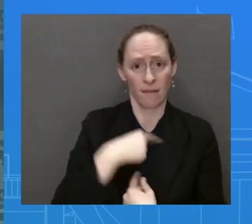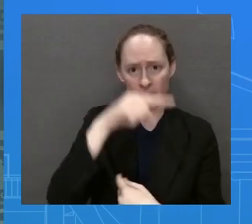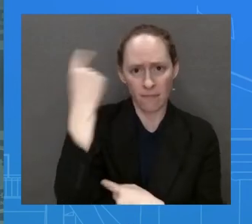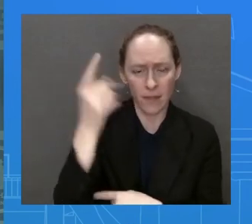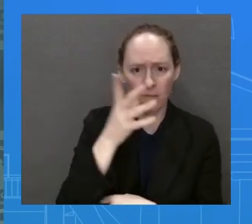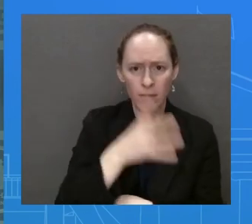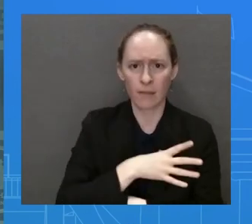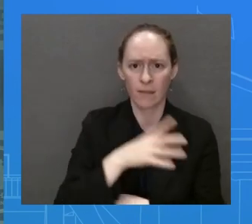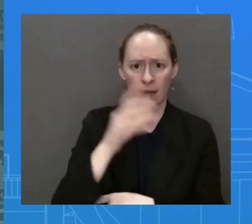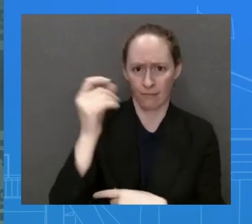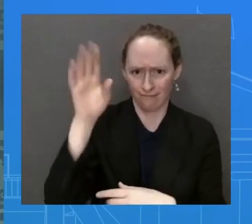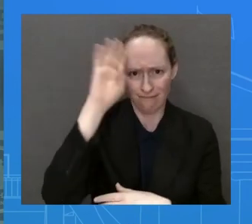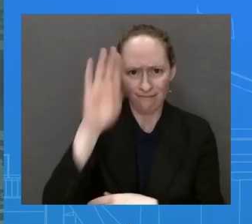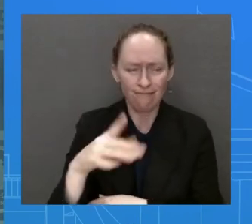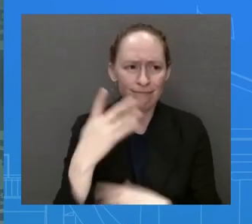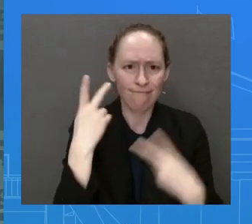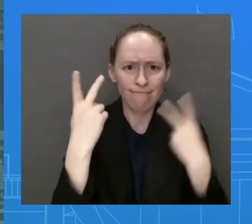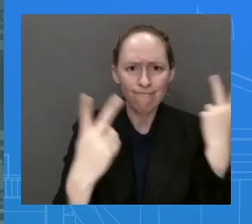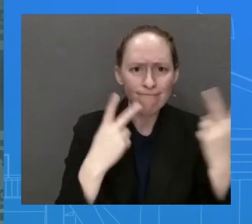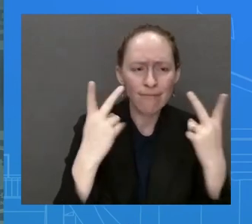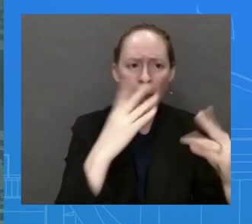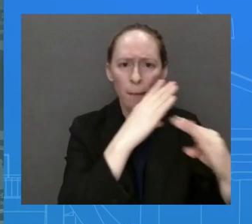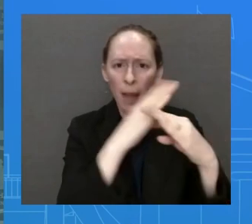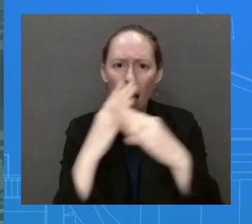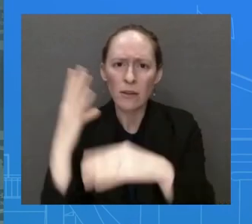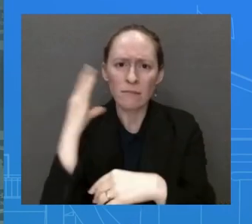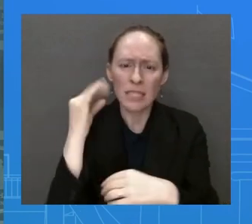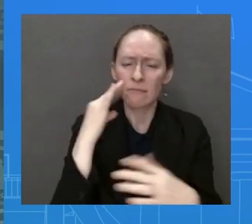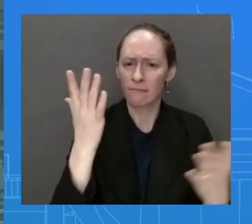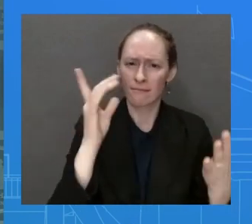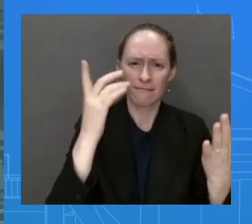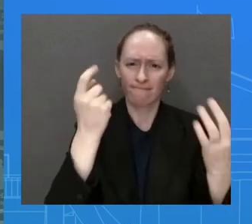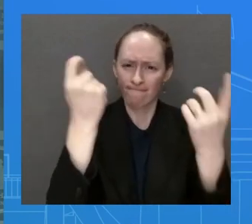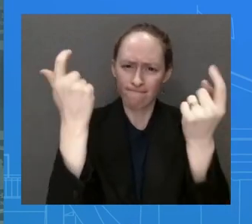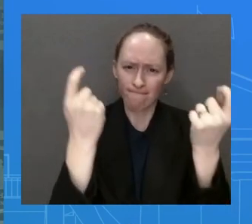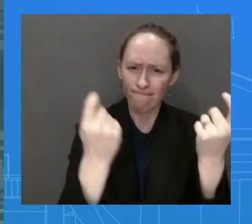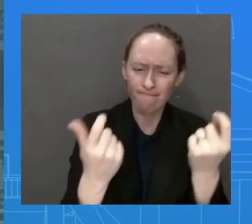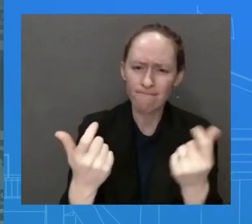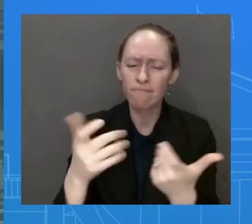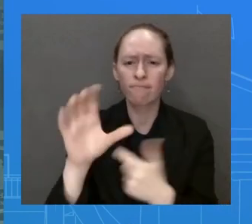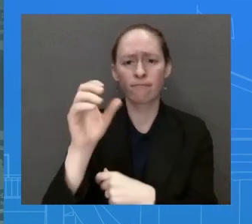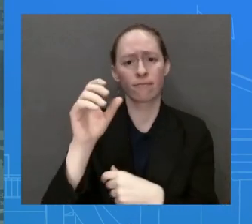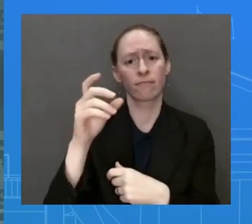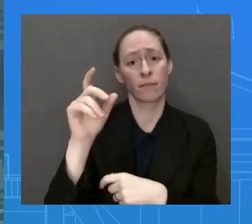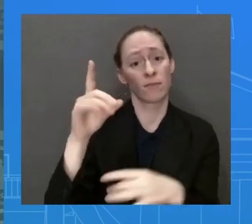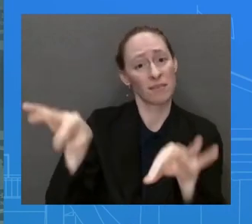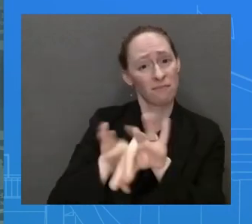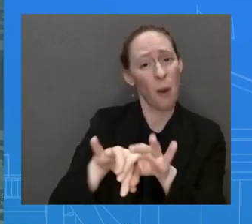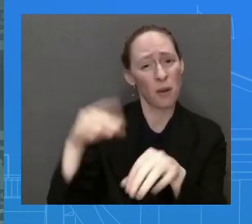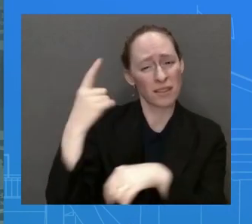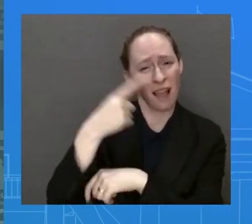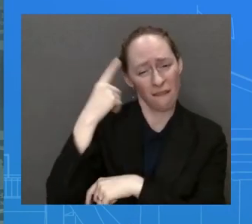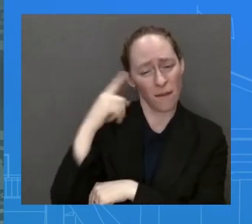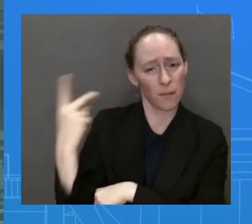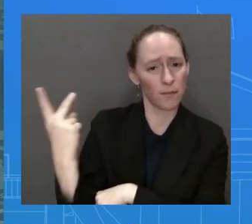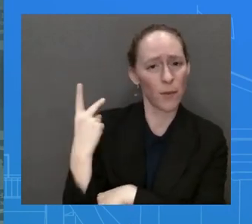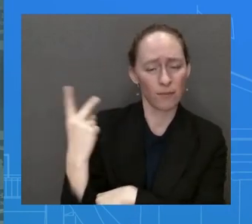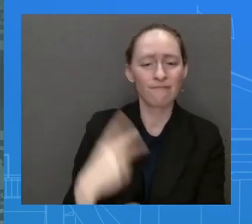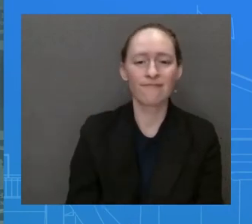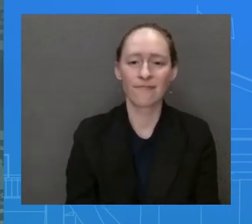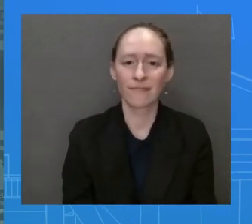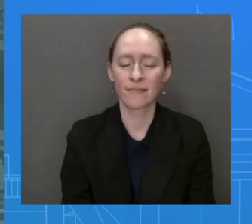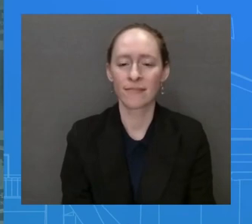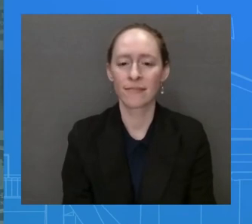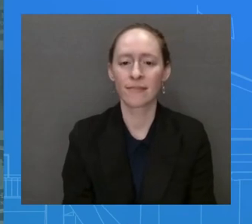near and dear to both of our hearts. I know on a personal level, we are both looking forward to joining the president on this trip and